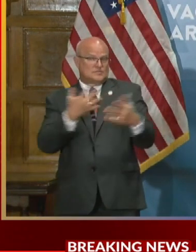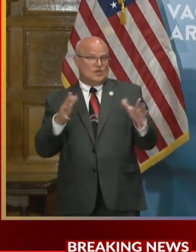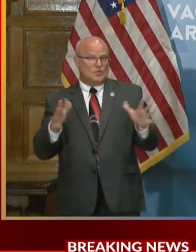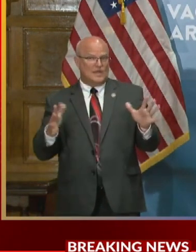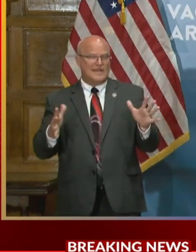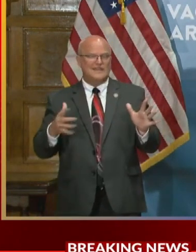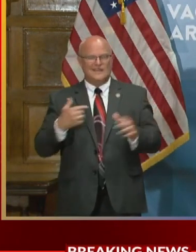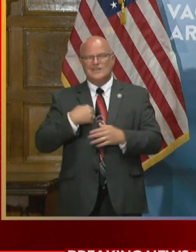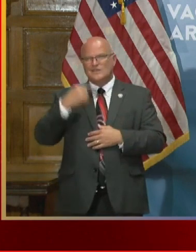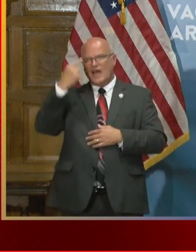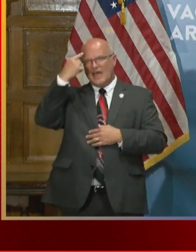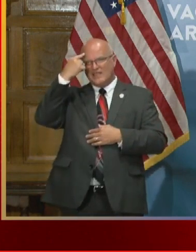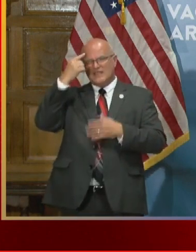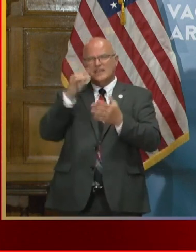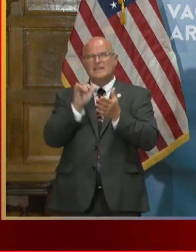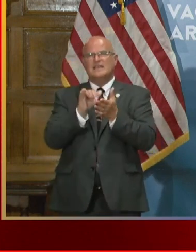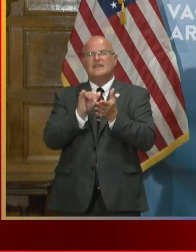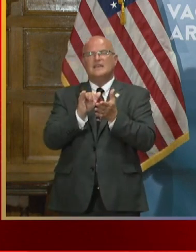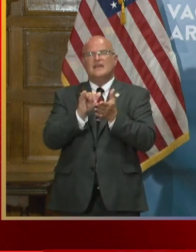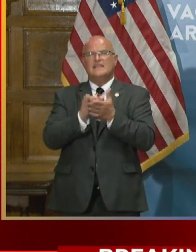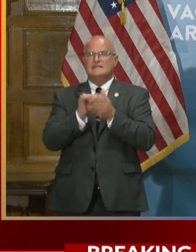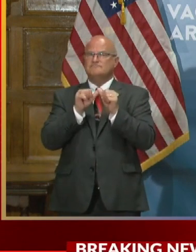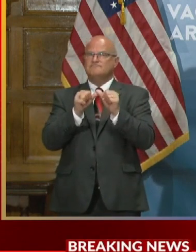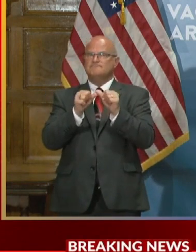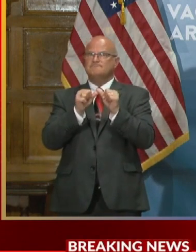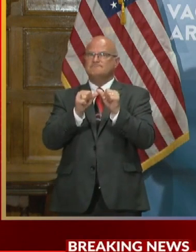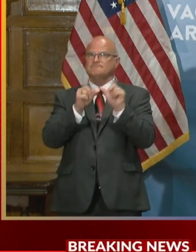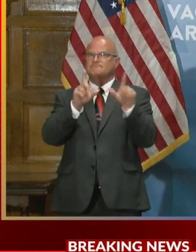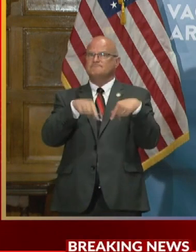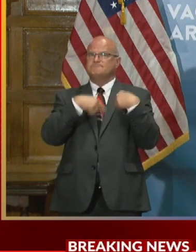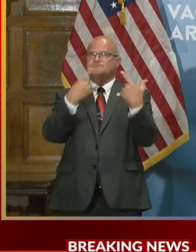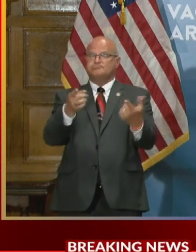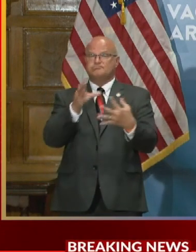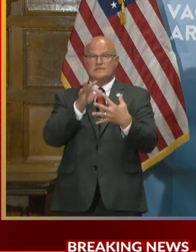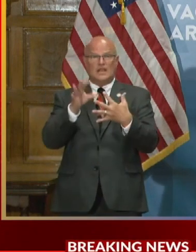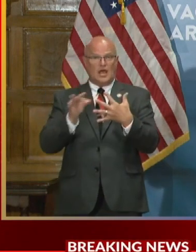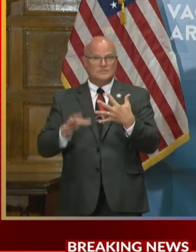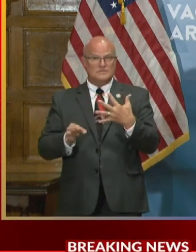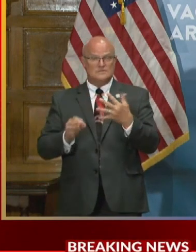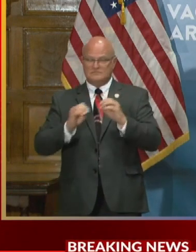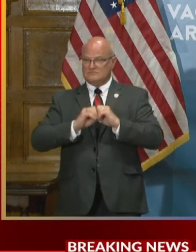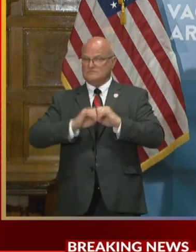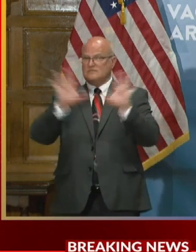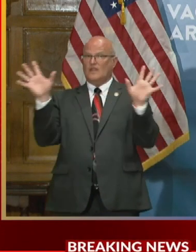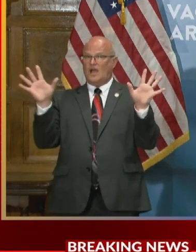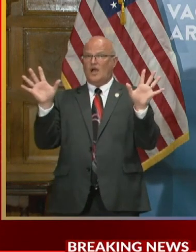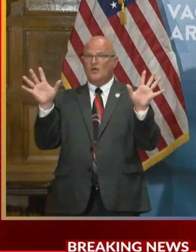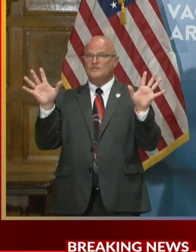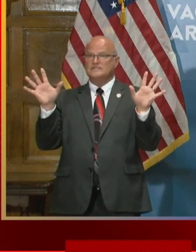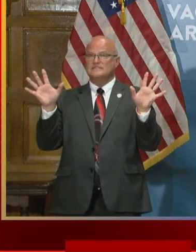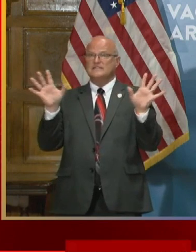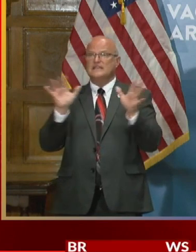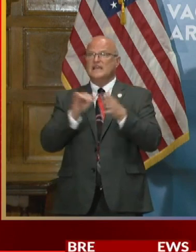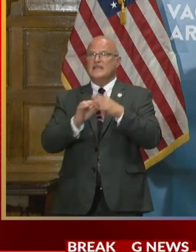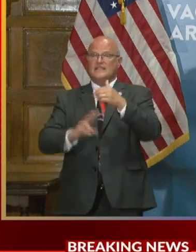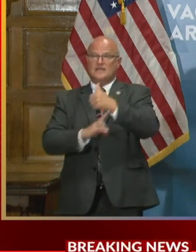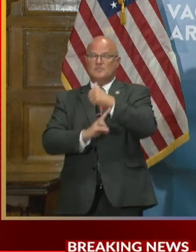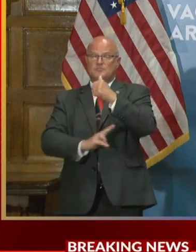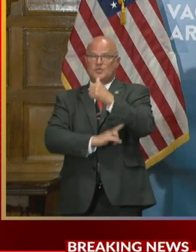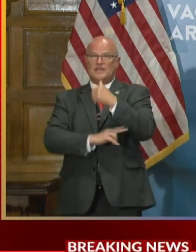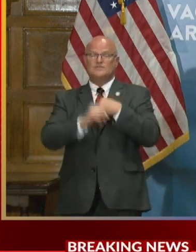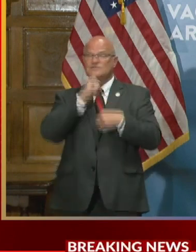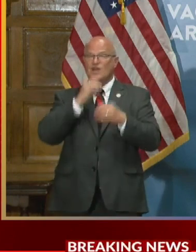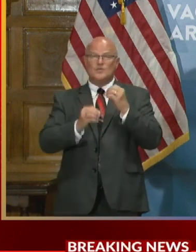So I think that is continuing to be an option. Obviously, the bridge, when it was